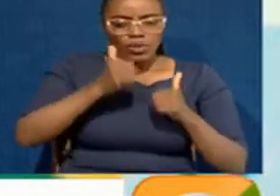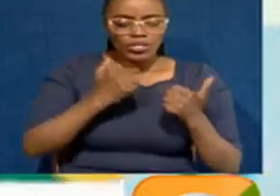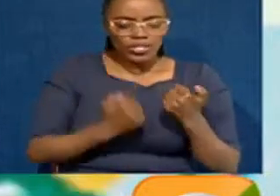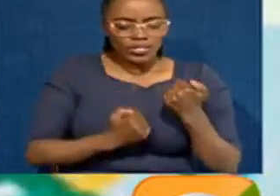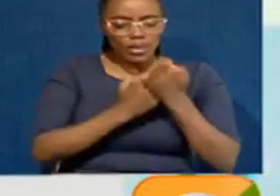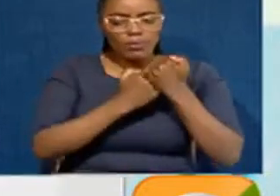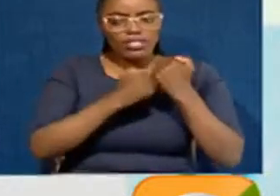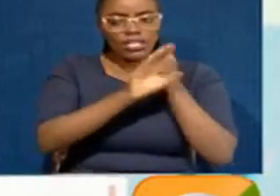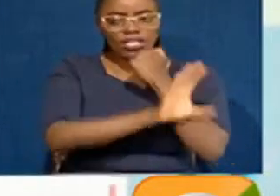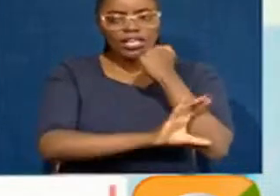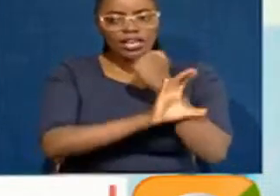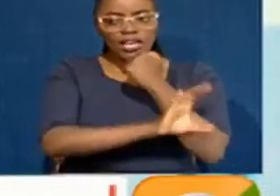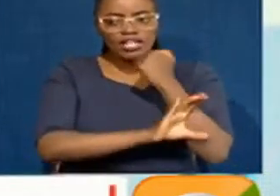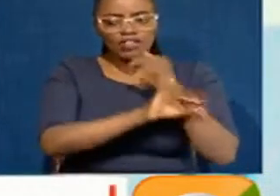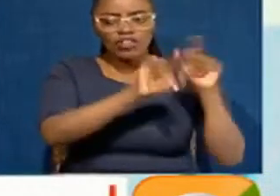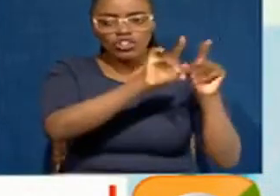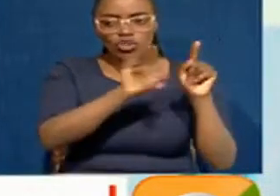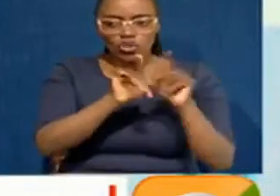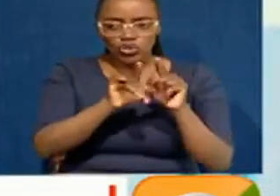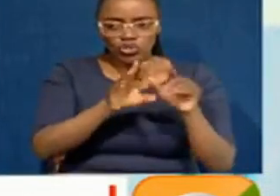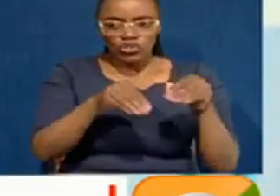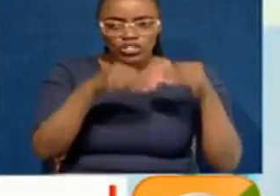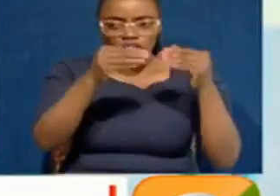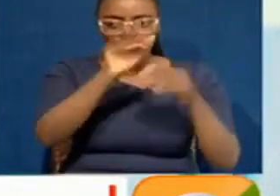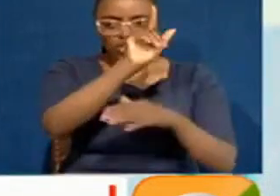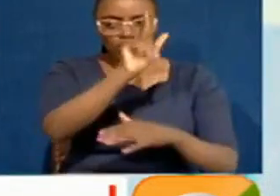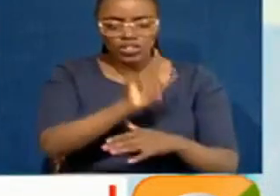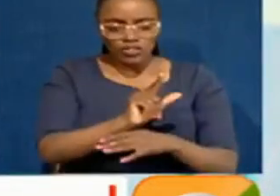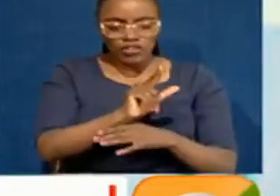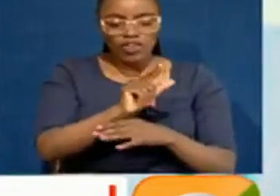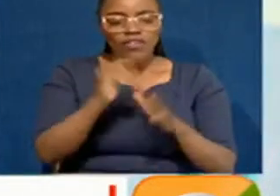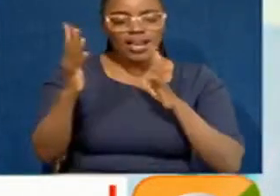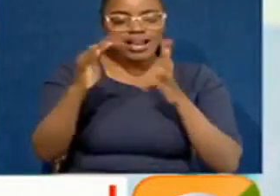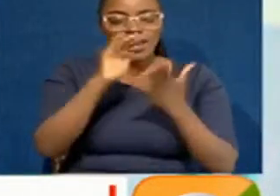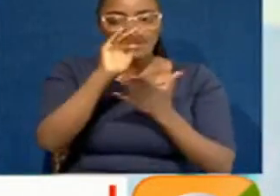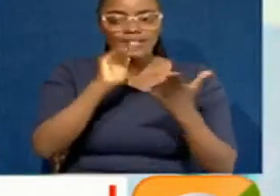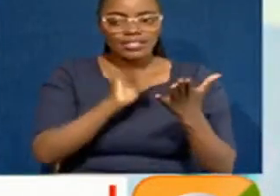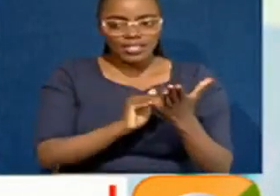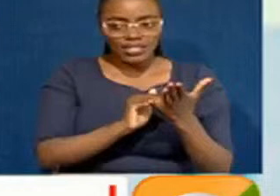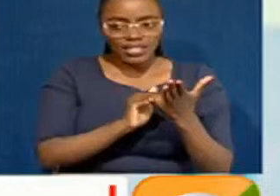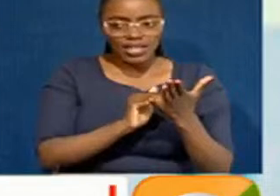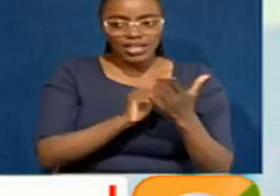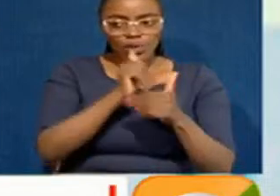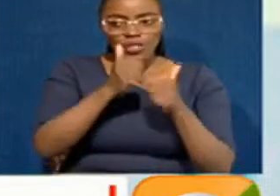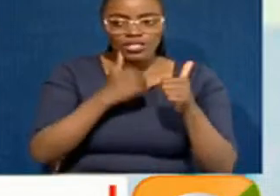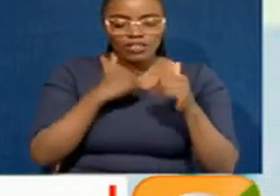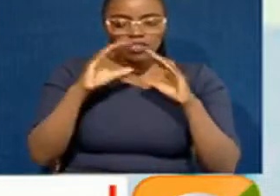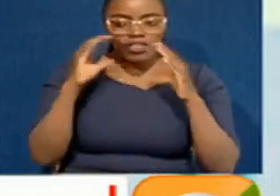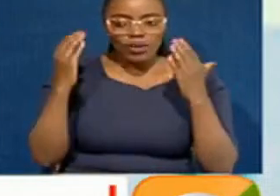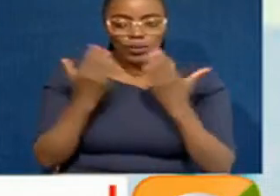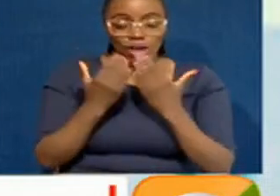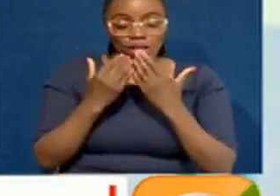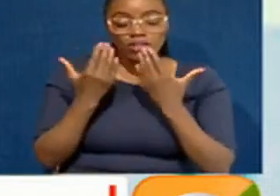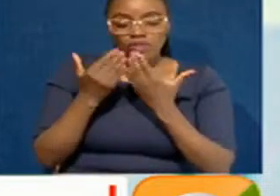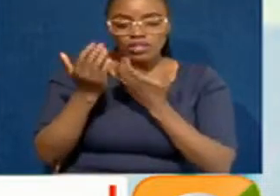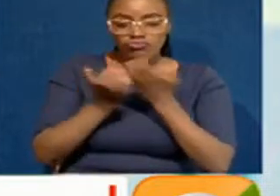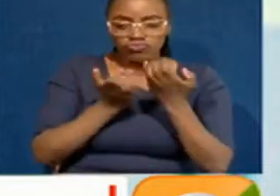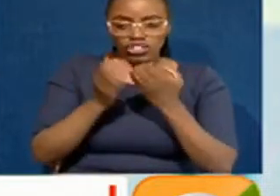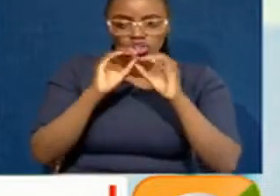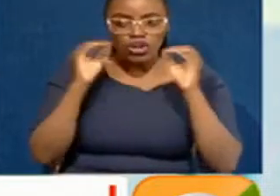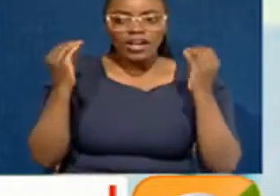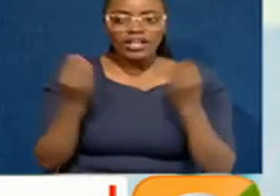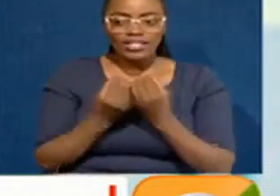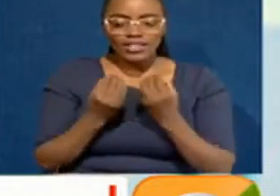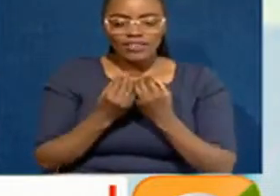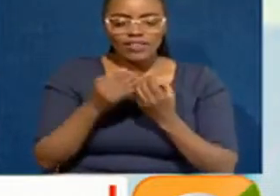countries. It is also a designated, actually, regional climate center, RCC, by the World Meteorological Organization. The